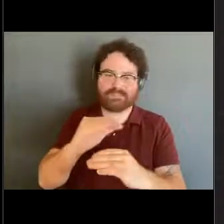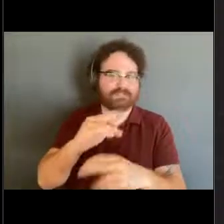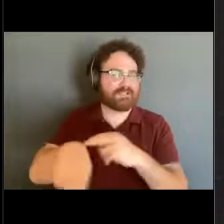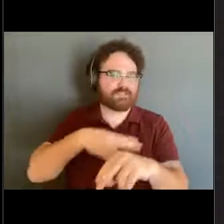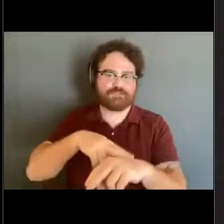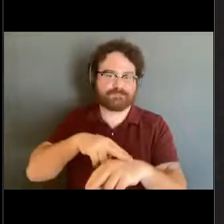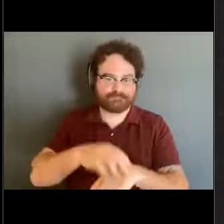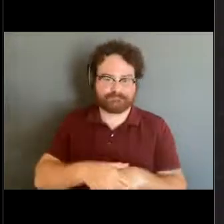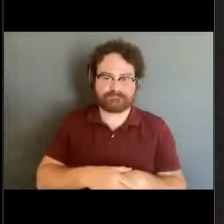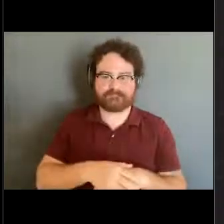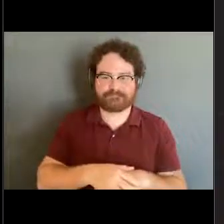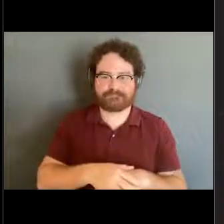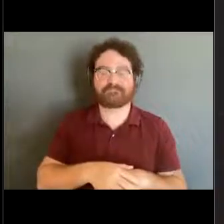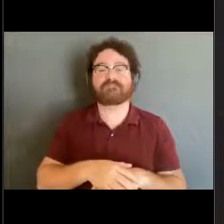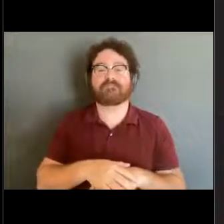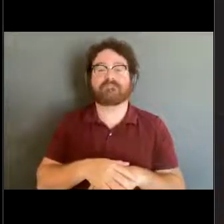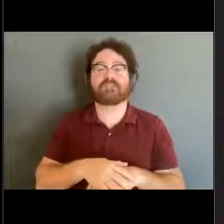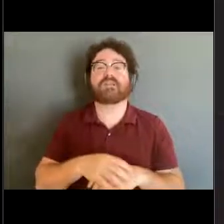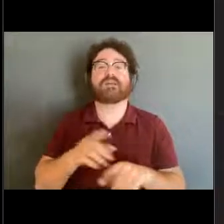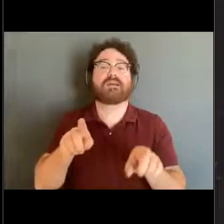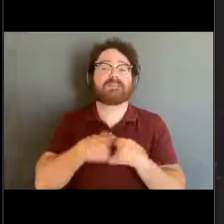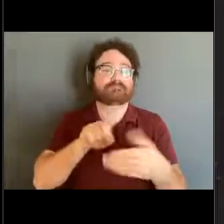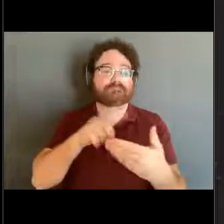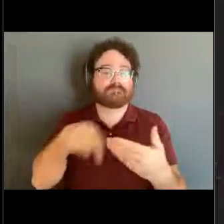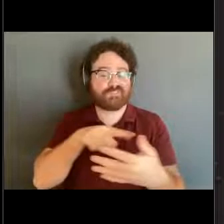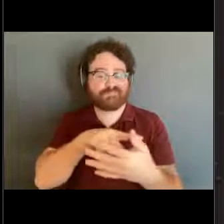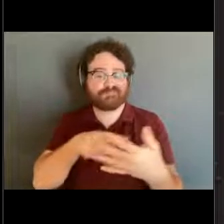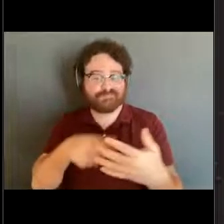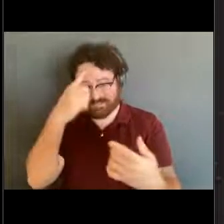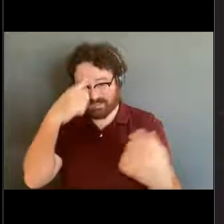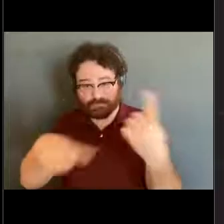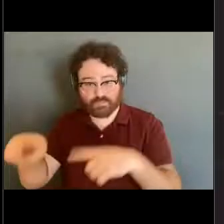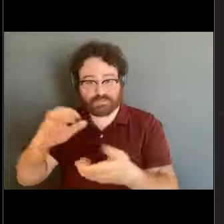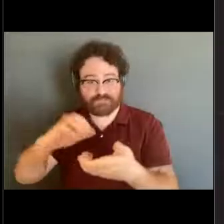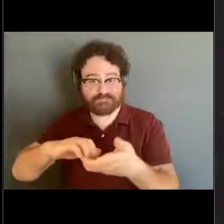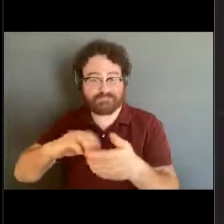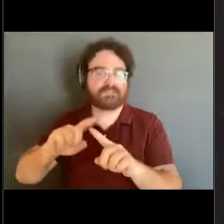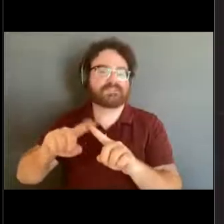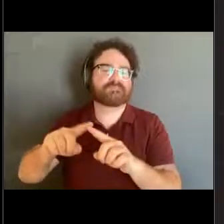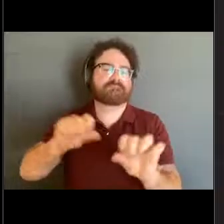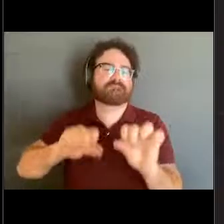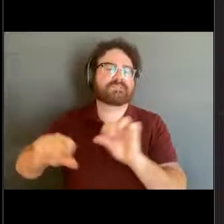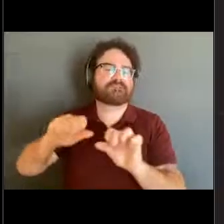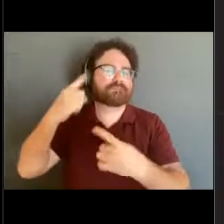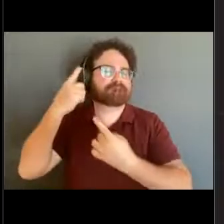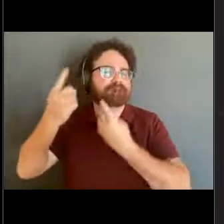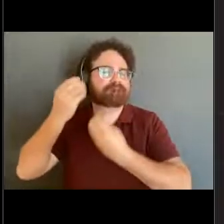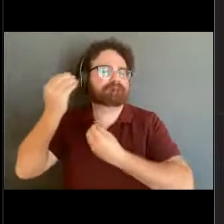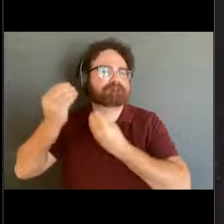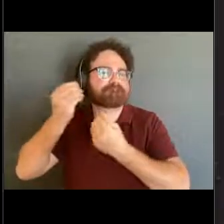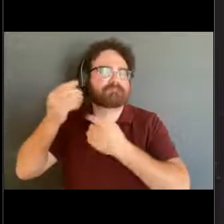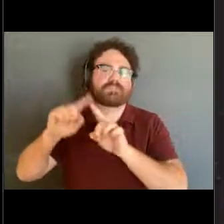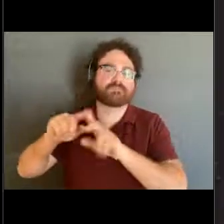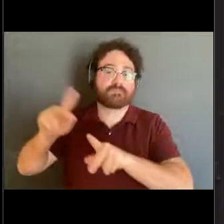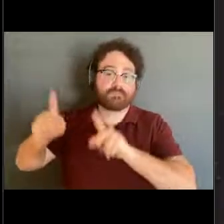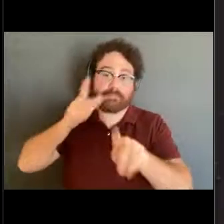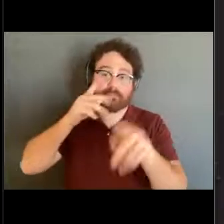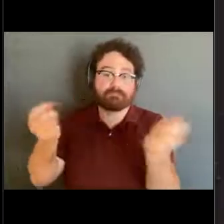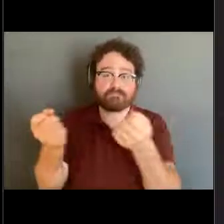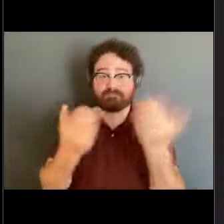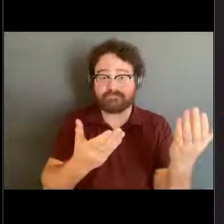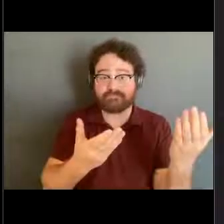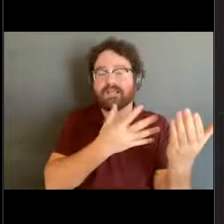And as a result of those collaborations and the scientific thinking that people provide in conducting the